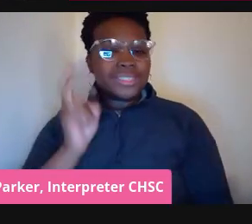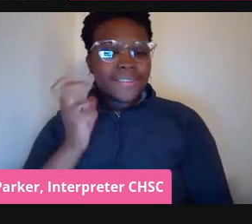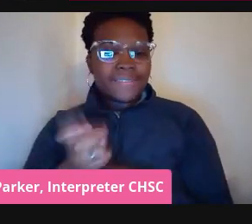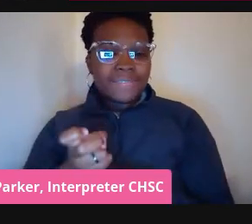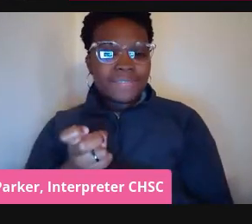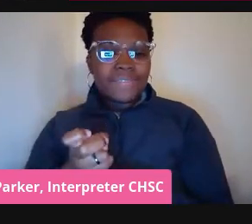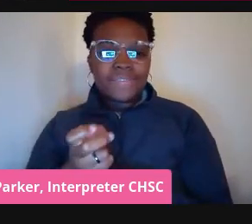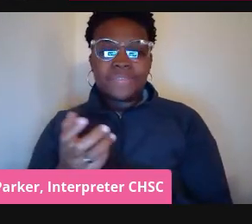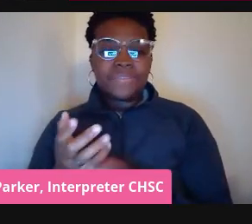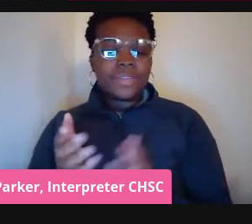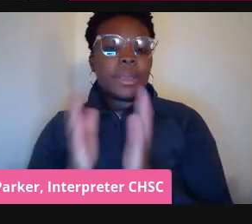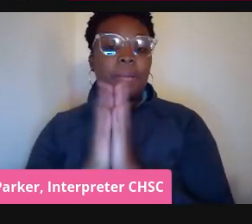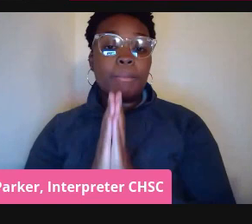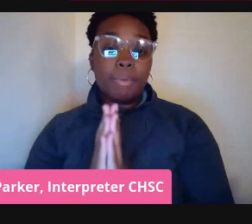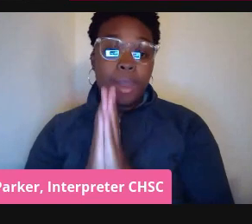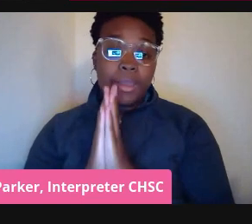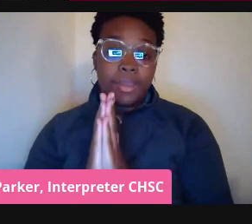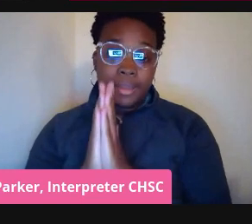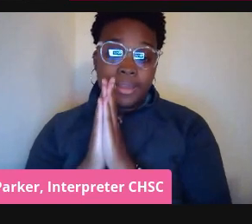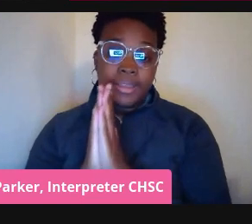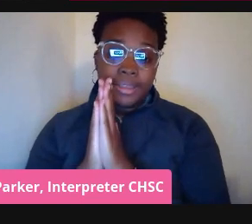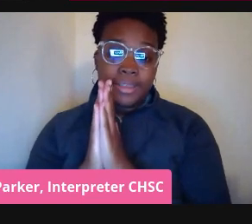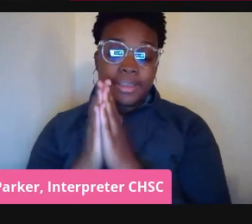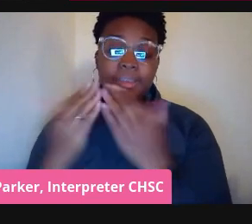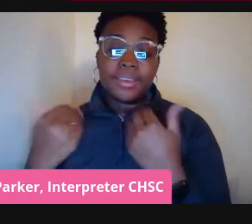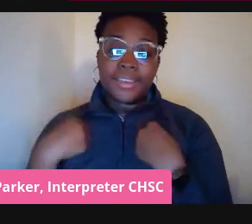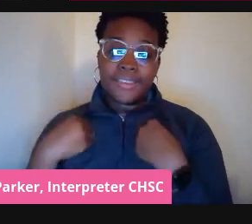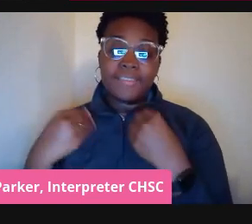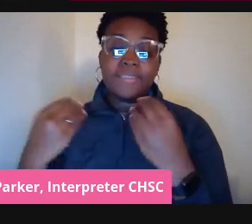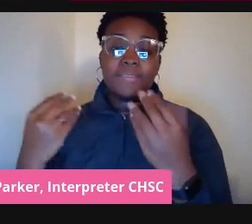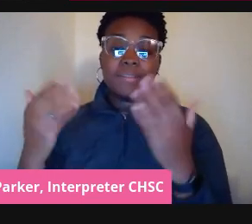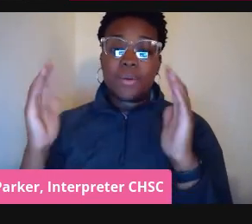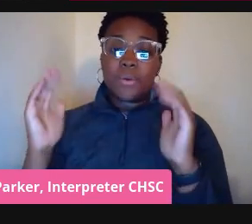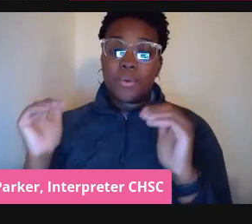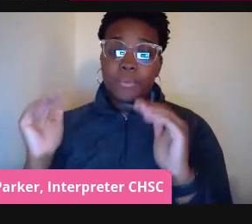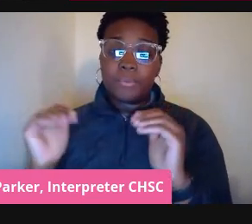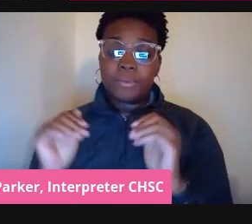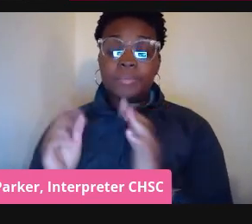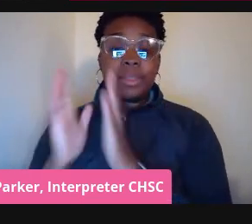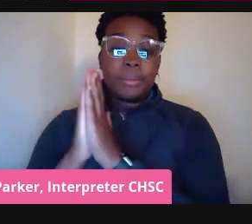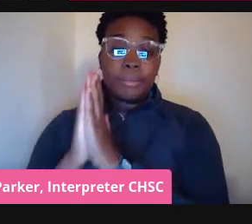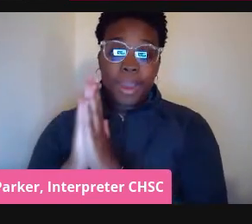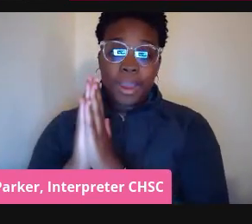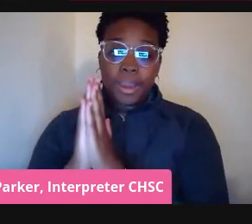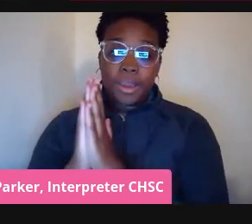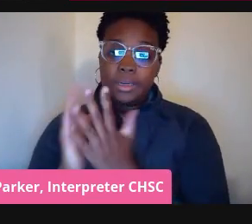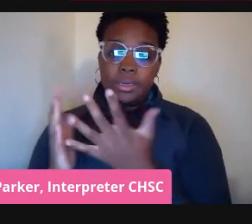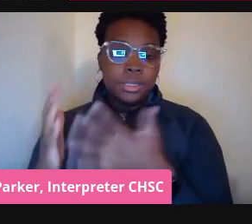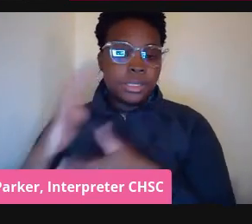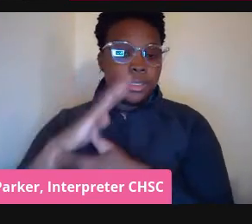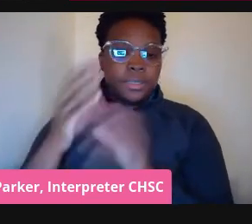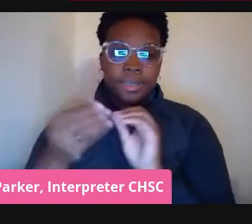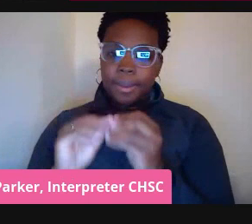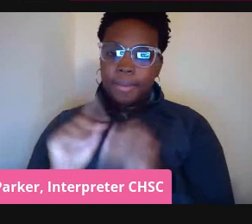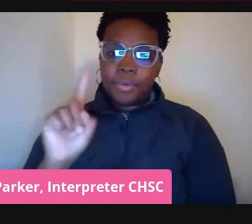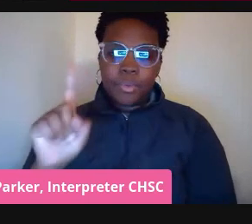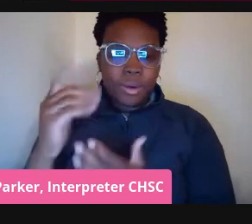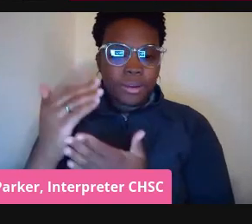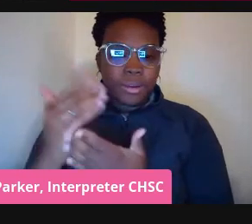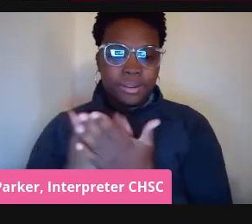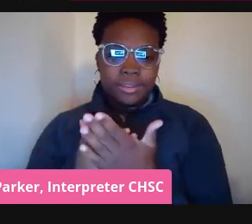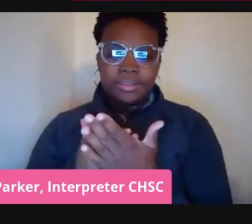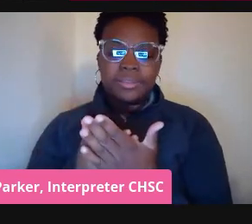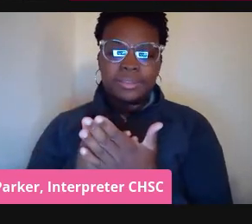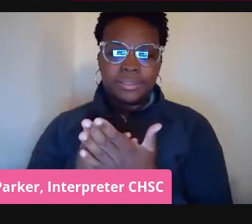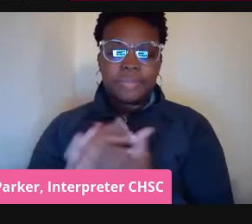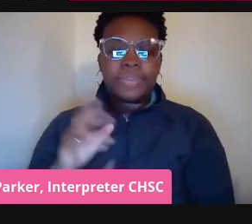praying gives me hope. I would say prayer is number one on the list. That's where